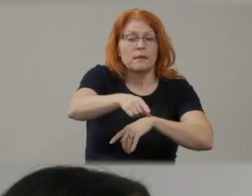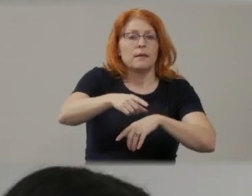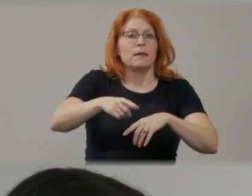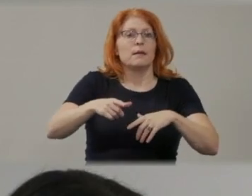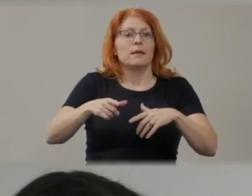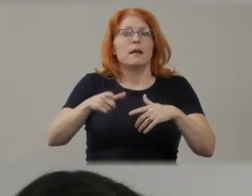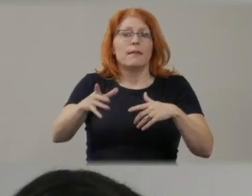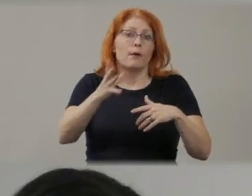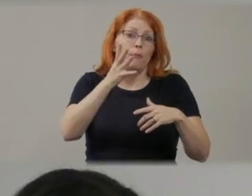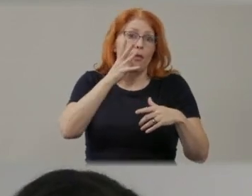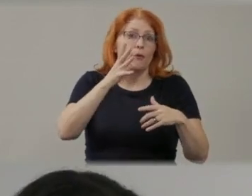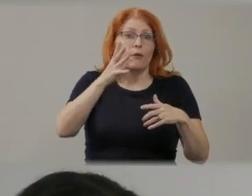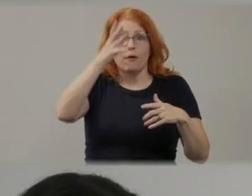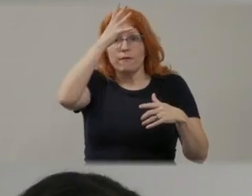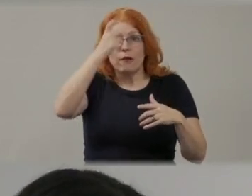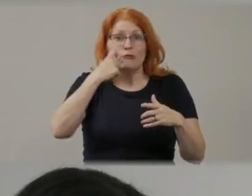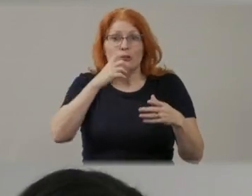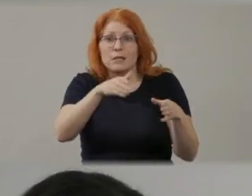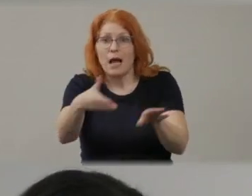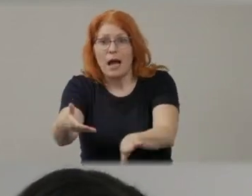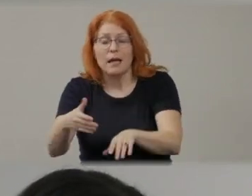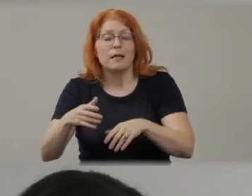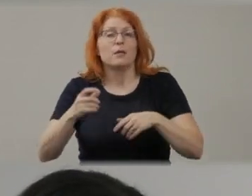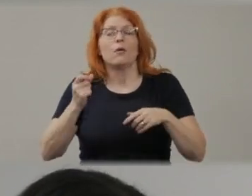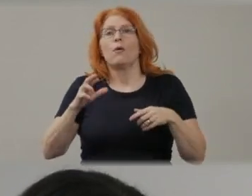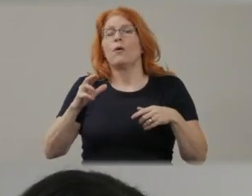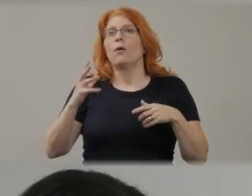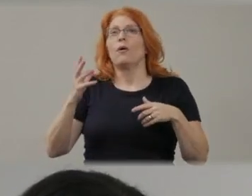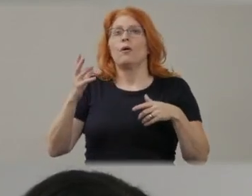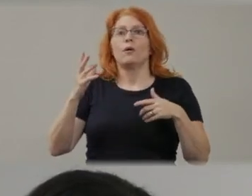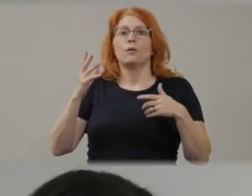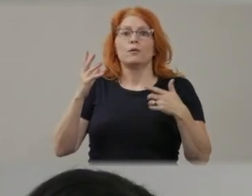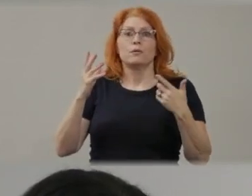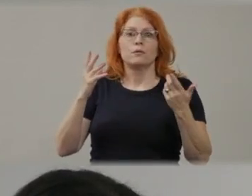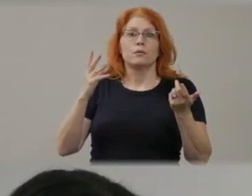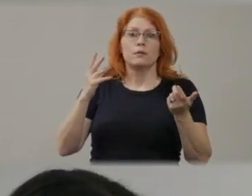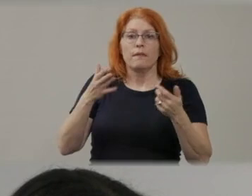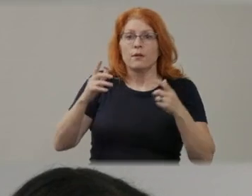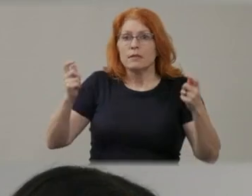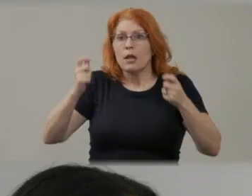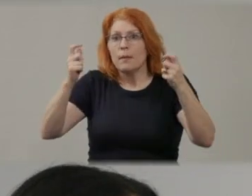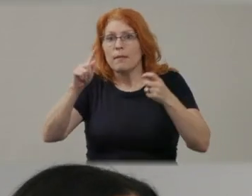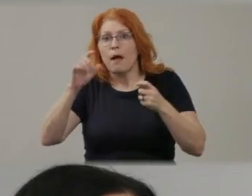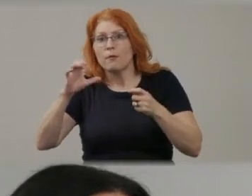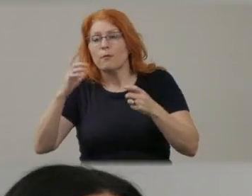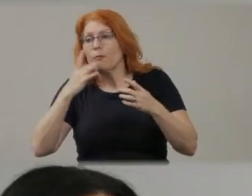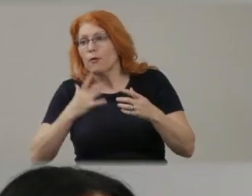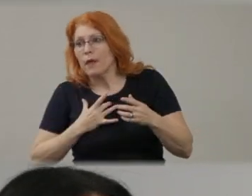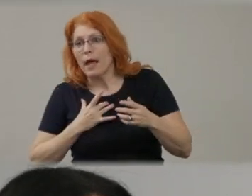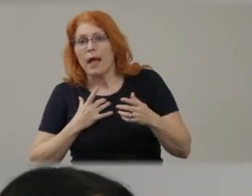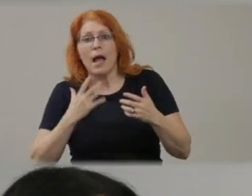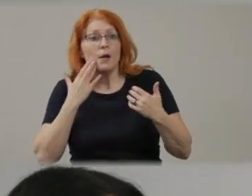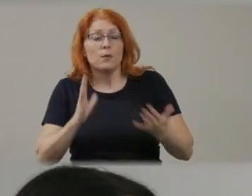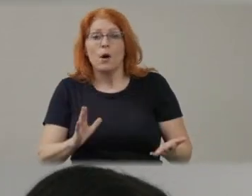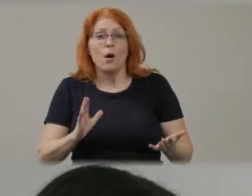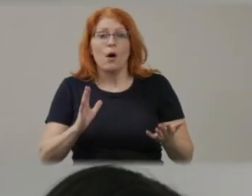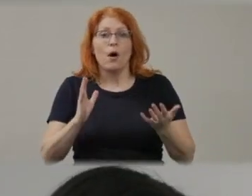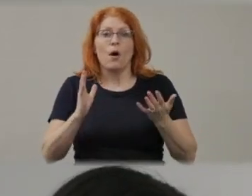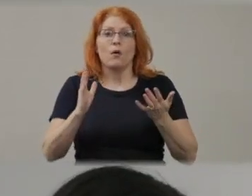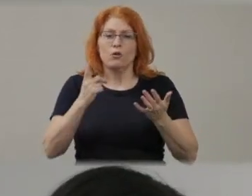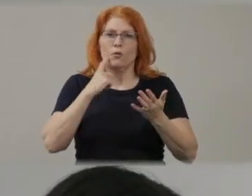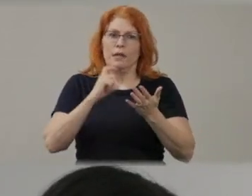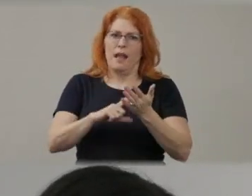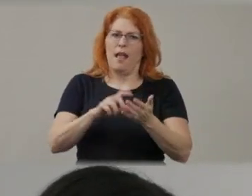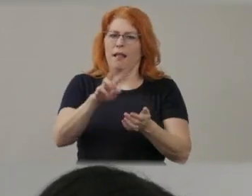their mother or father just died, or if they're in and they're celebrating their 100th birthday. You can kind of tell,